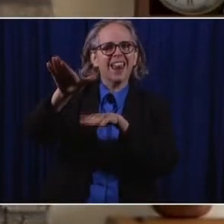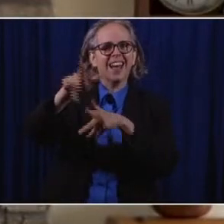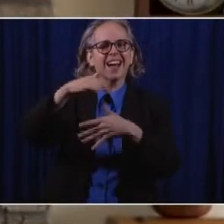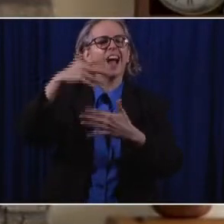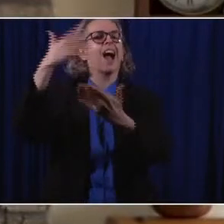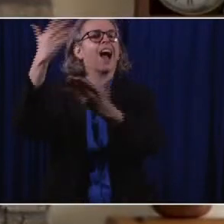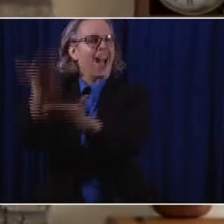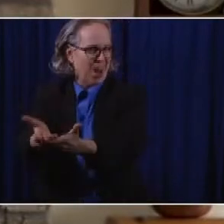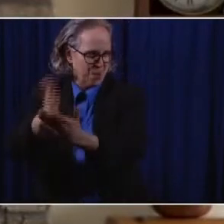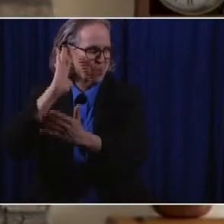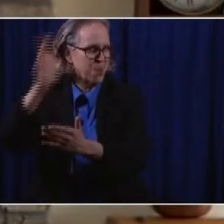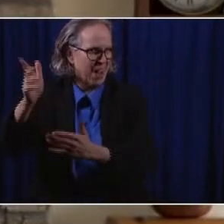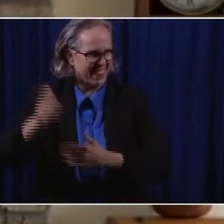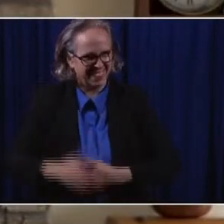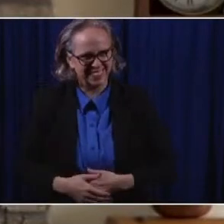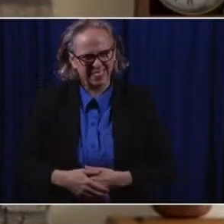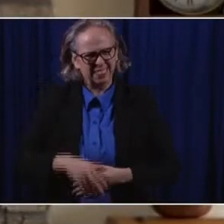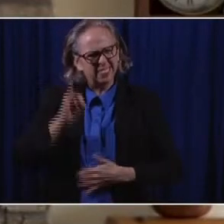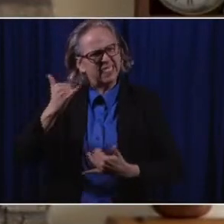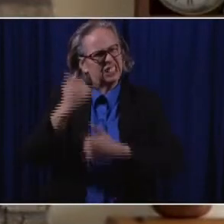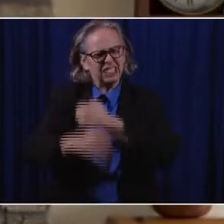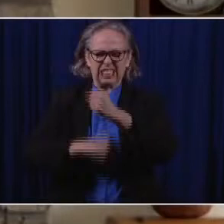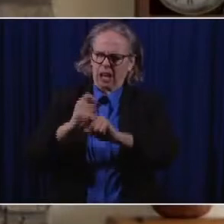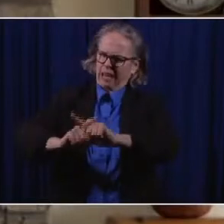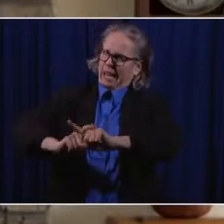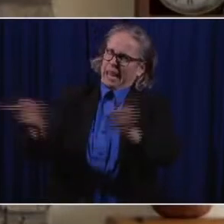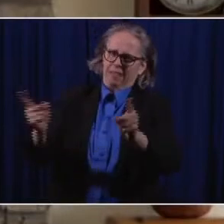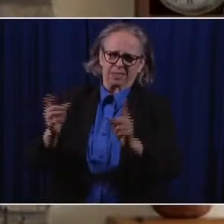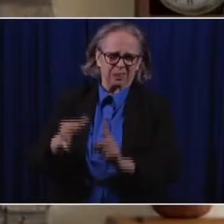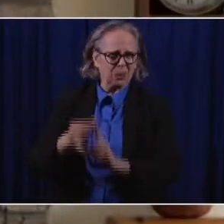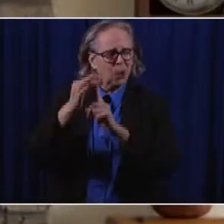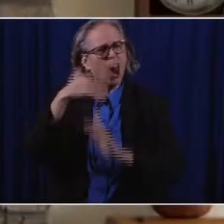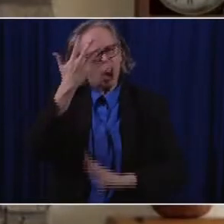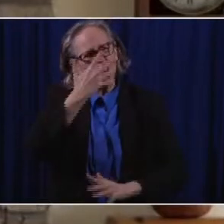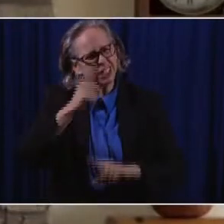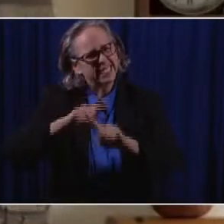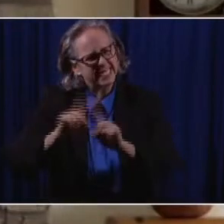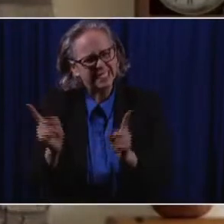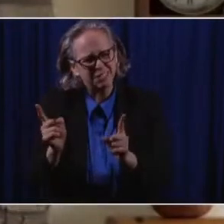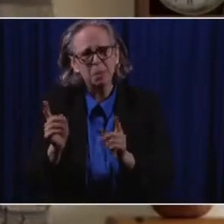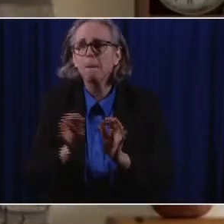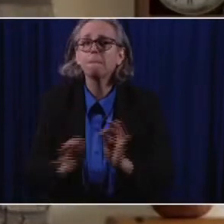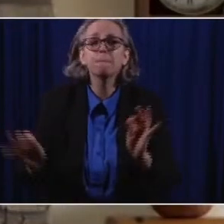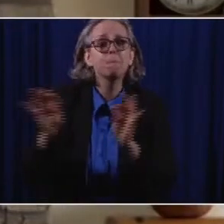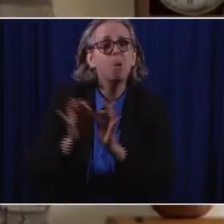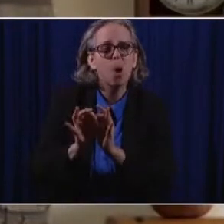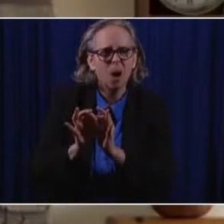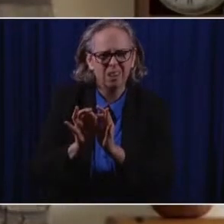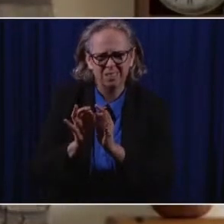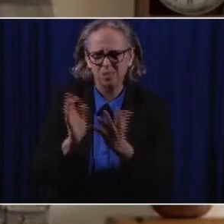each one of us can figure out how to pull back. Less contacts,